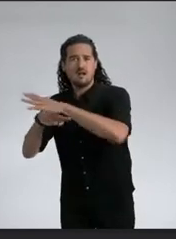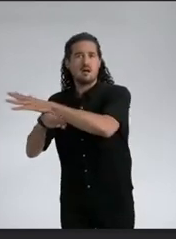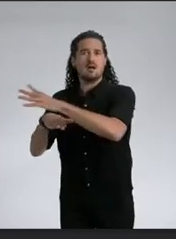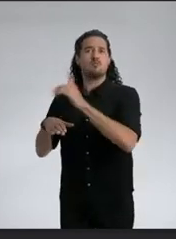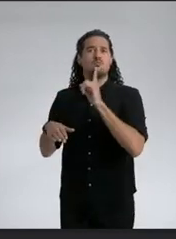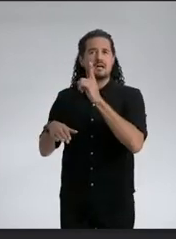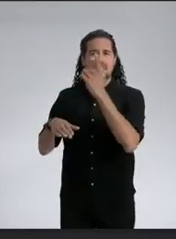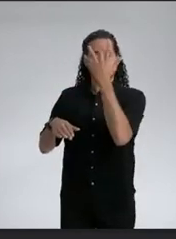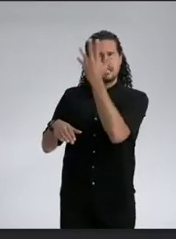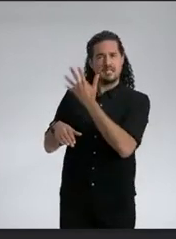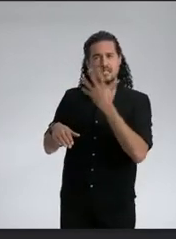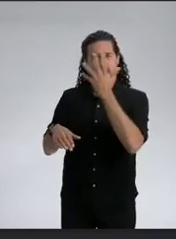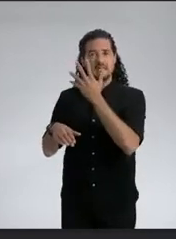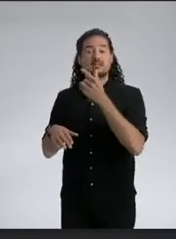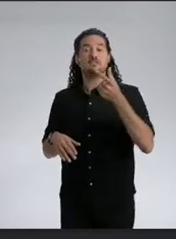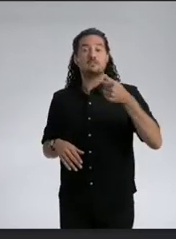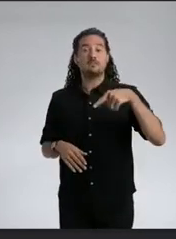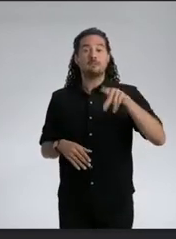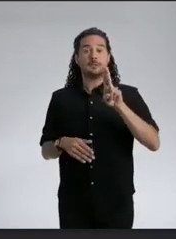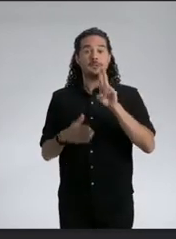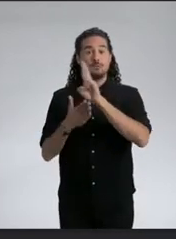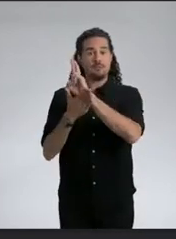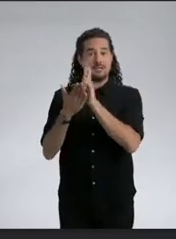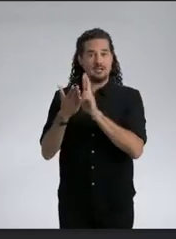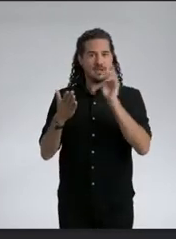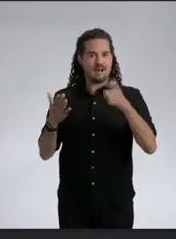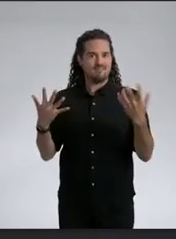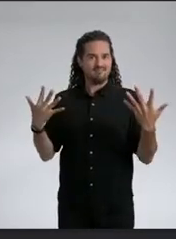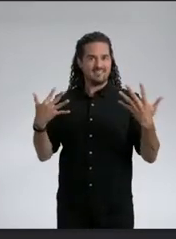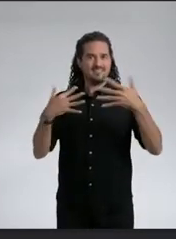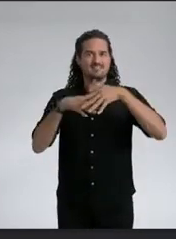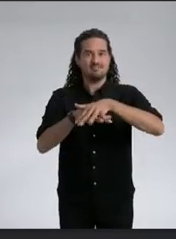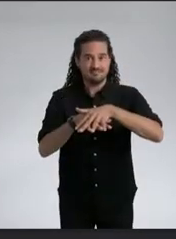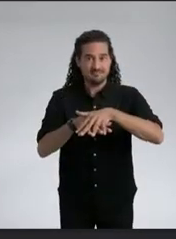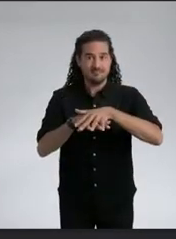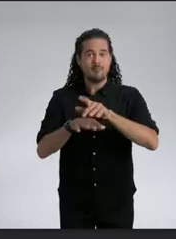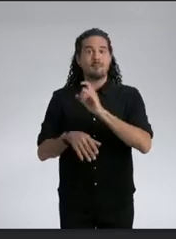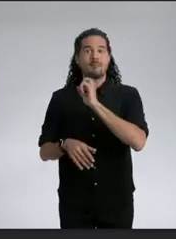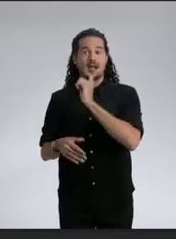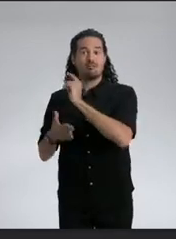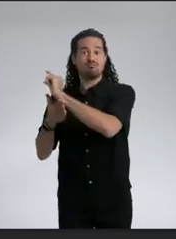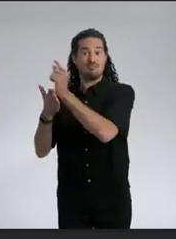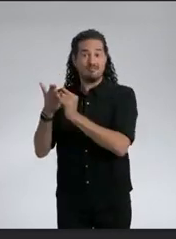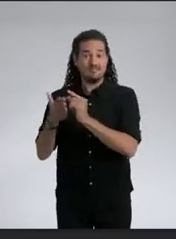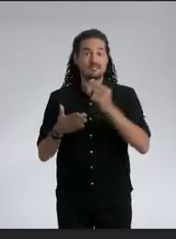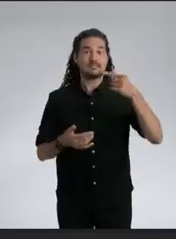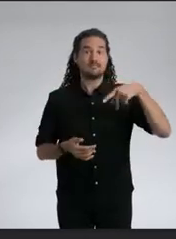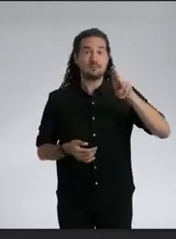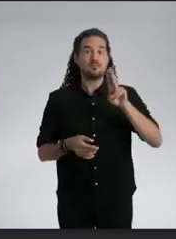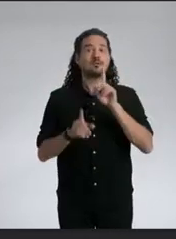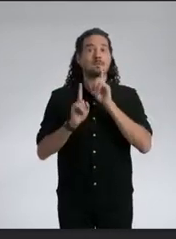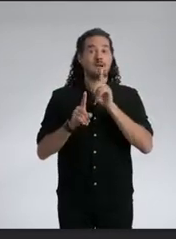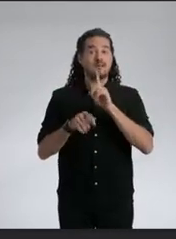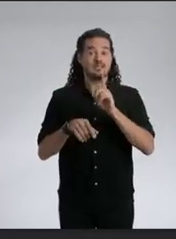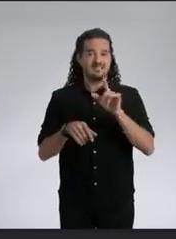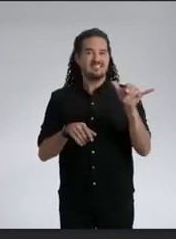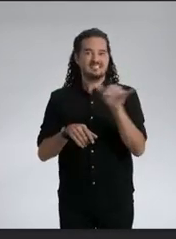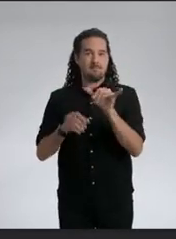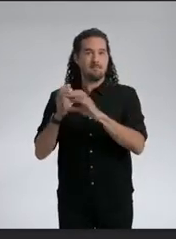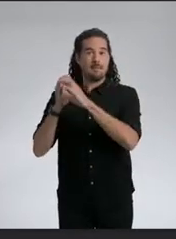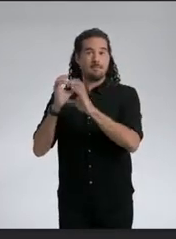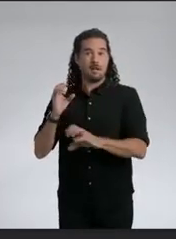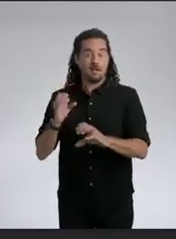modern GPU renderers need to interleave Metal graphics and compute commands in the same pipeline. Which is why Metal can now call